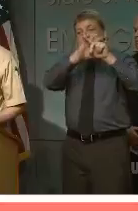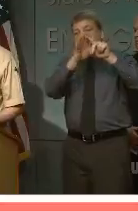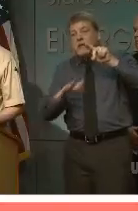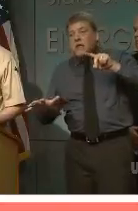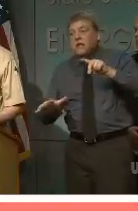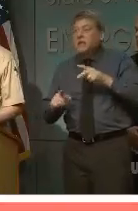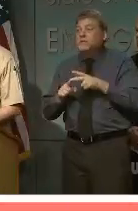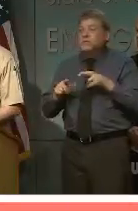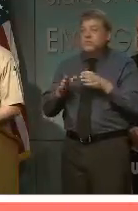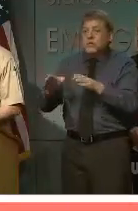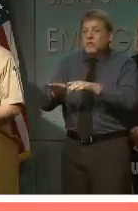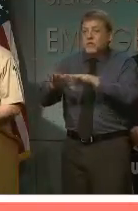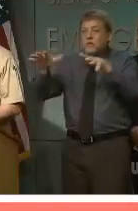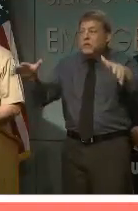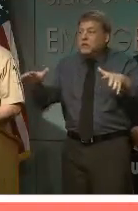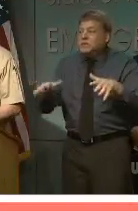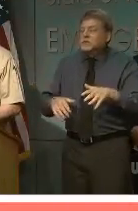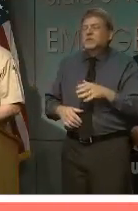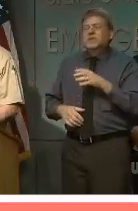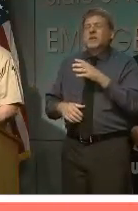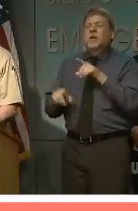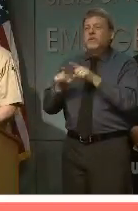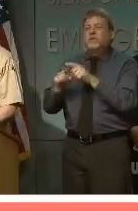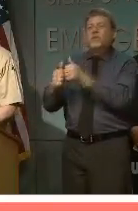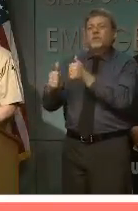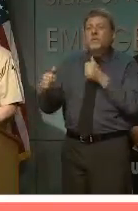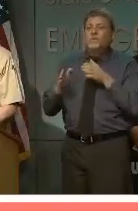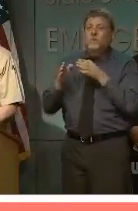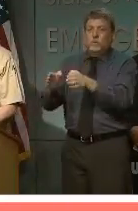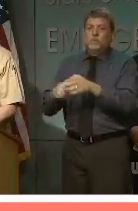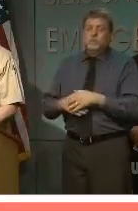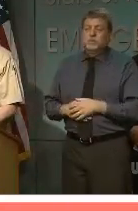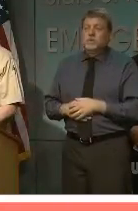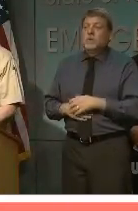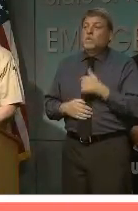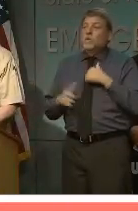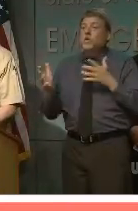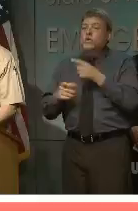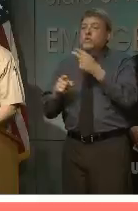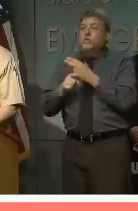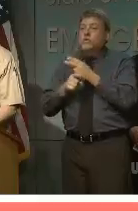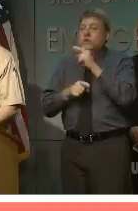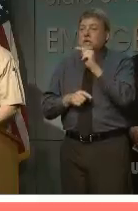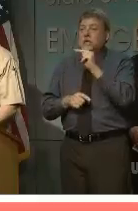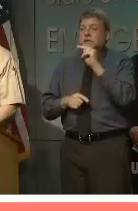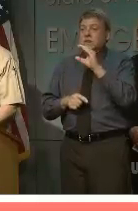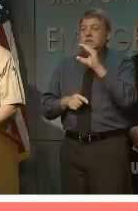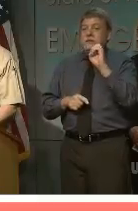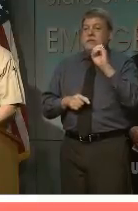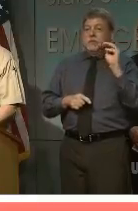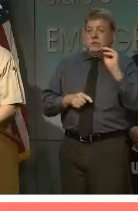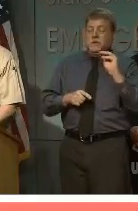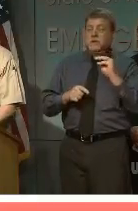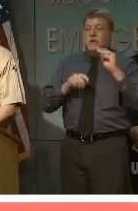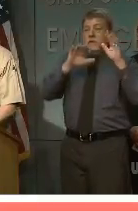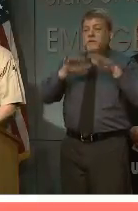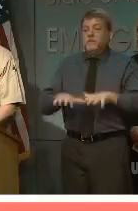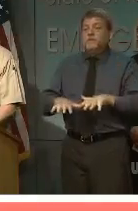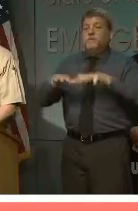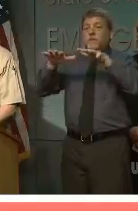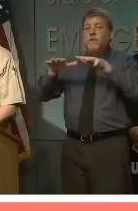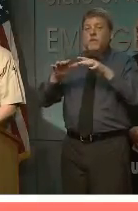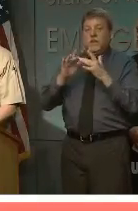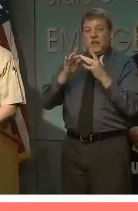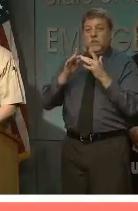stay off the roads if you can. Again, we urge that you use the NCEM Flood Inundation Mapping and Alert Network, known